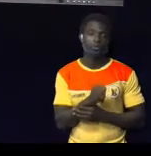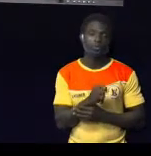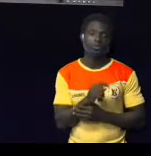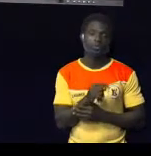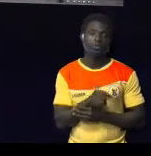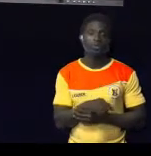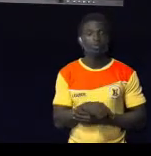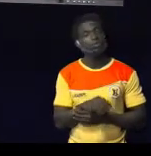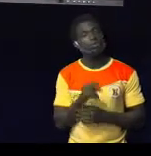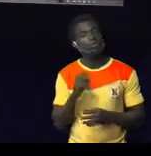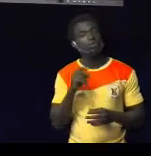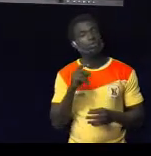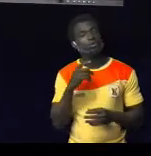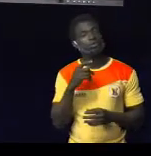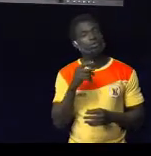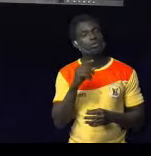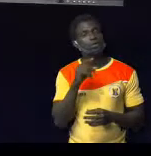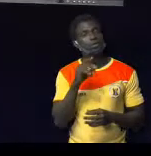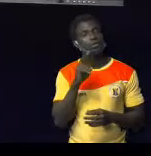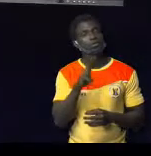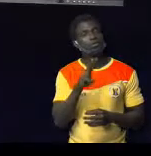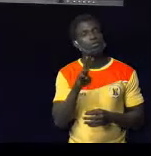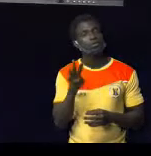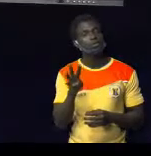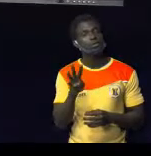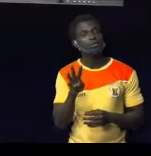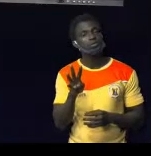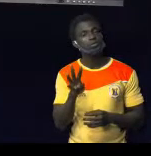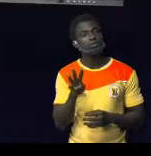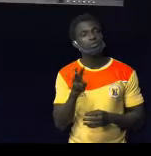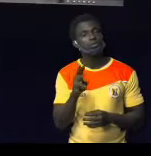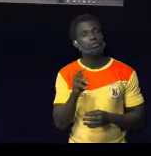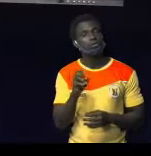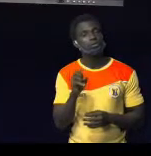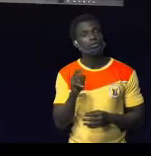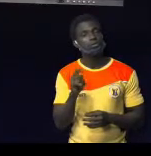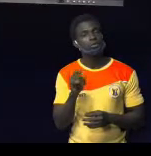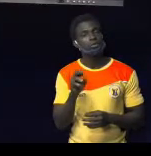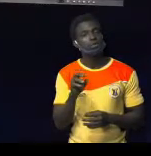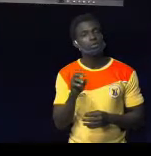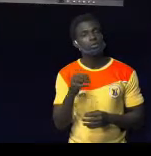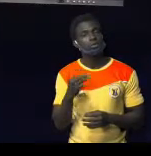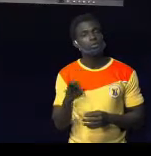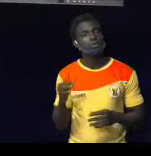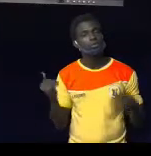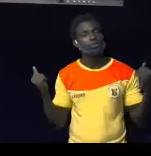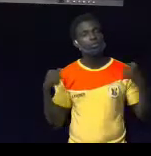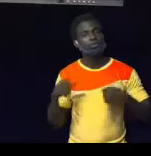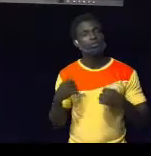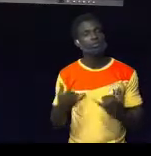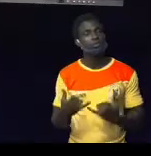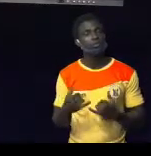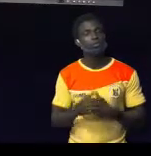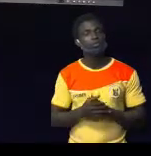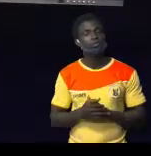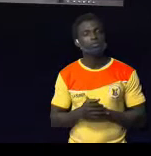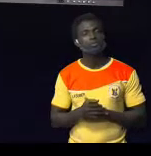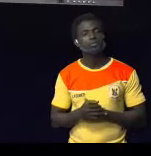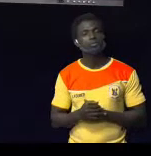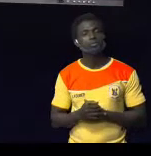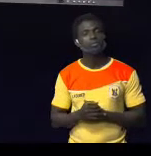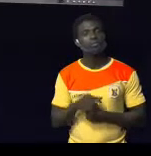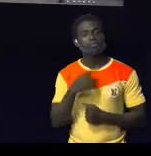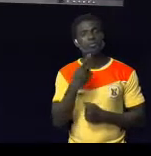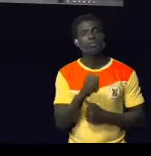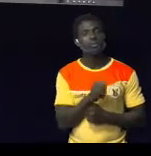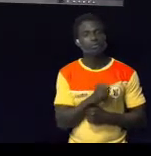the initial quantity that I was given is 24 meters. So that's 24 meters of cloth.